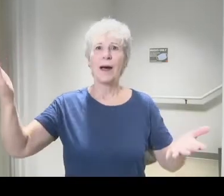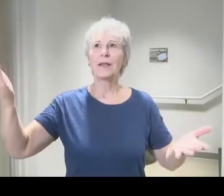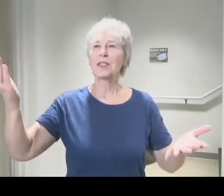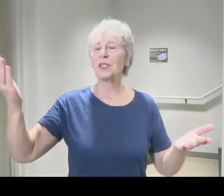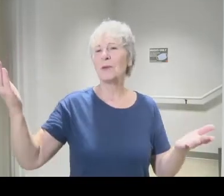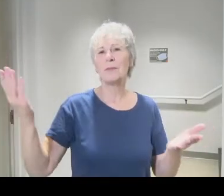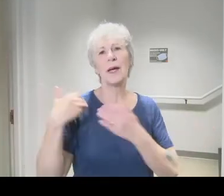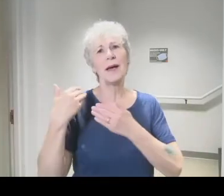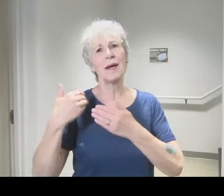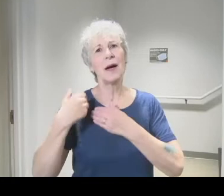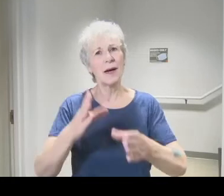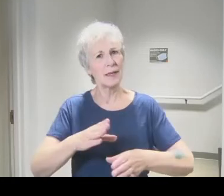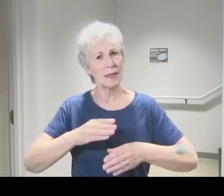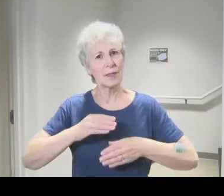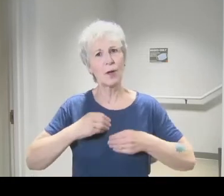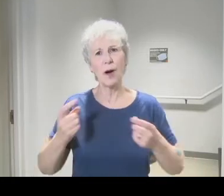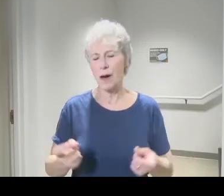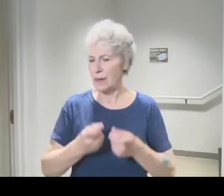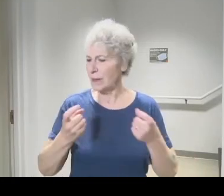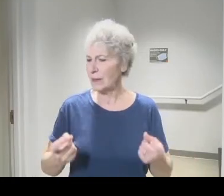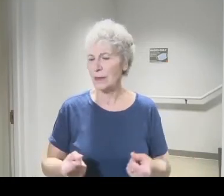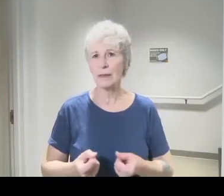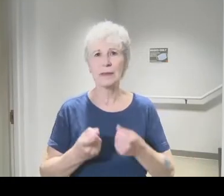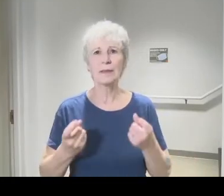place. That you would bear my